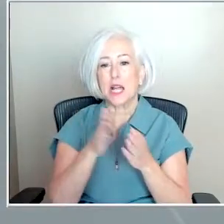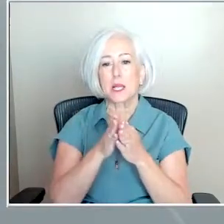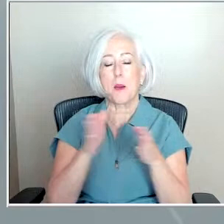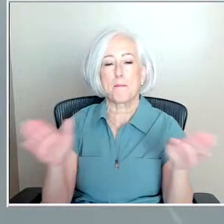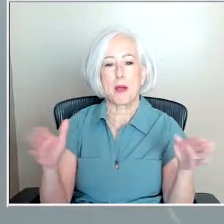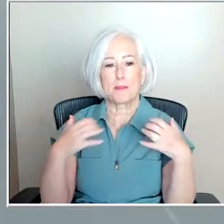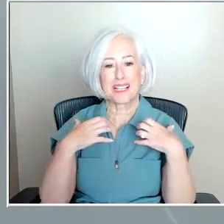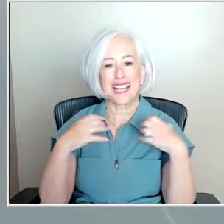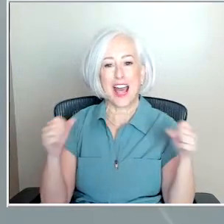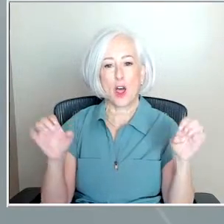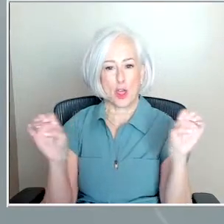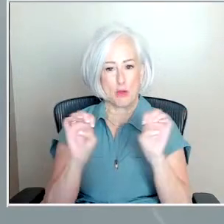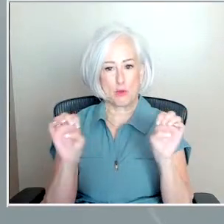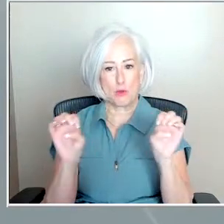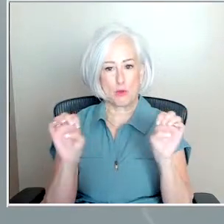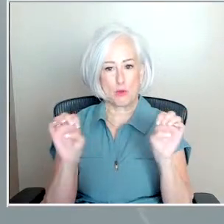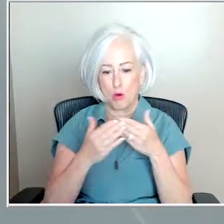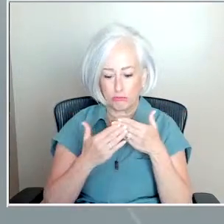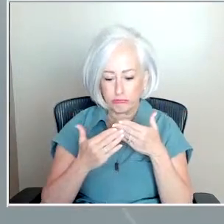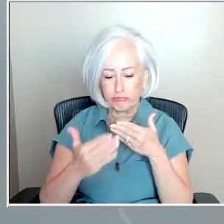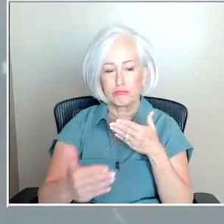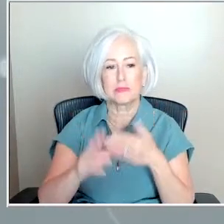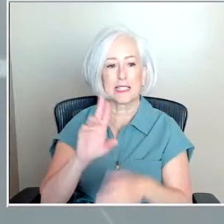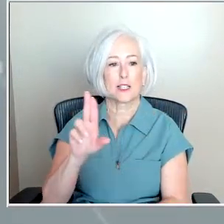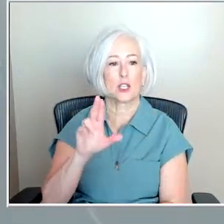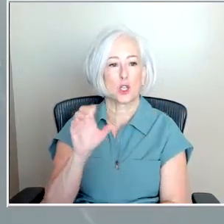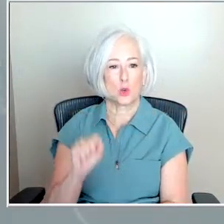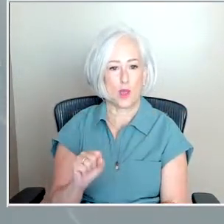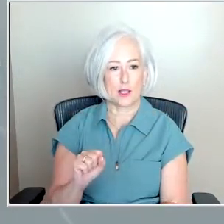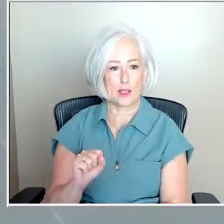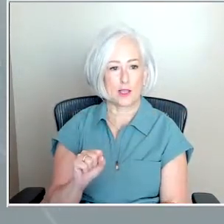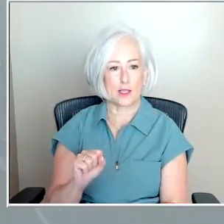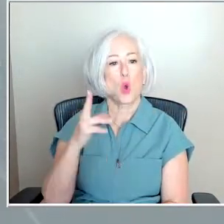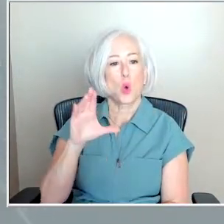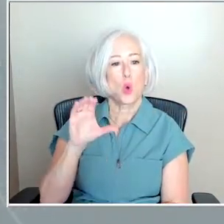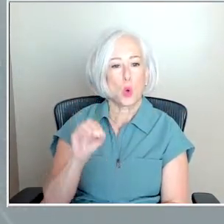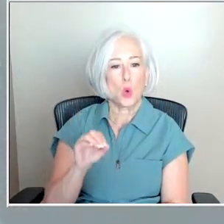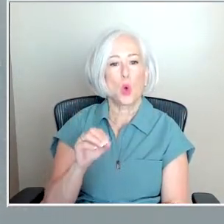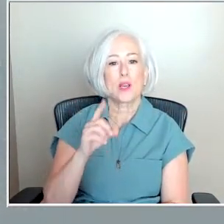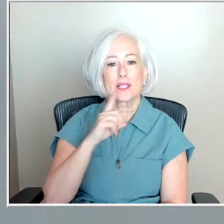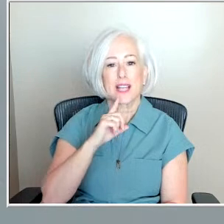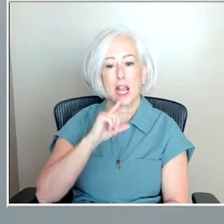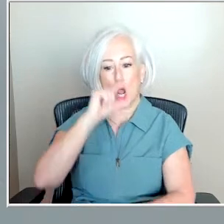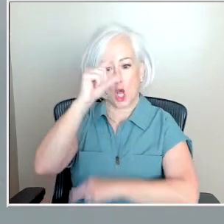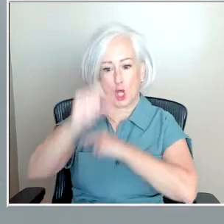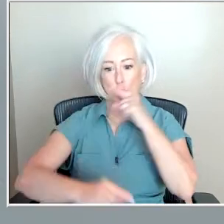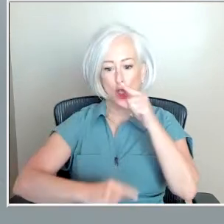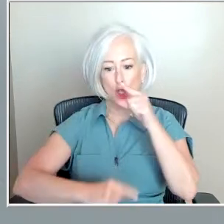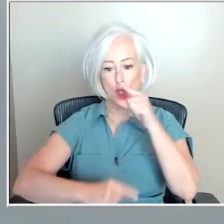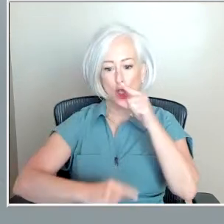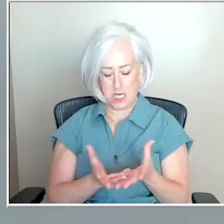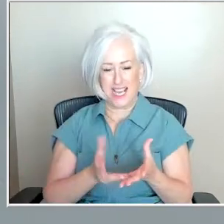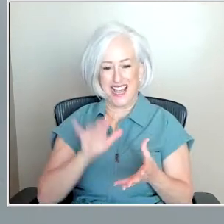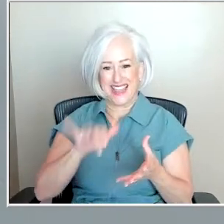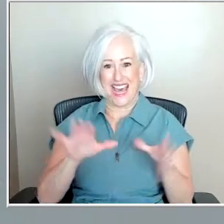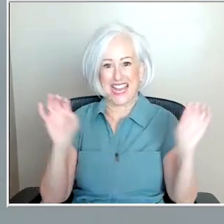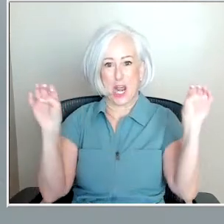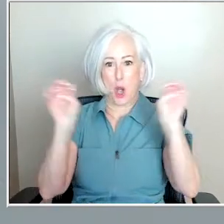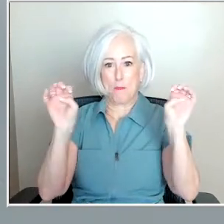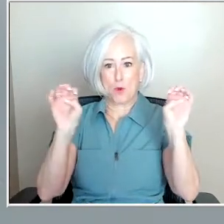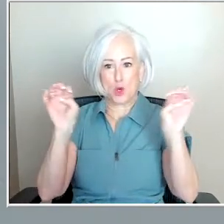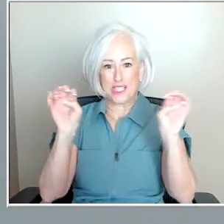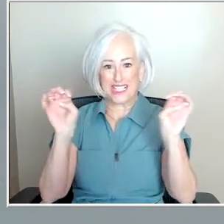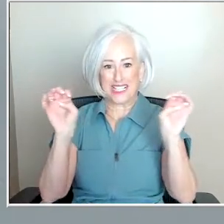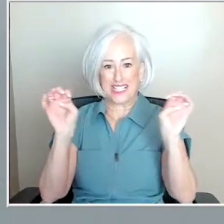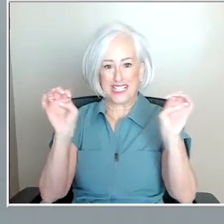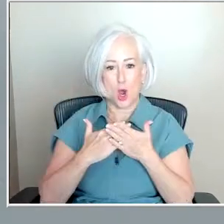separately, the World Health Organization declared the emergency is over on a global scale. So the emergency phase is technically